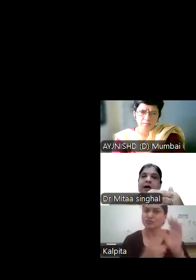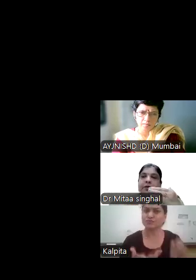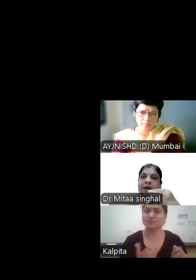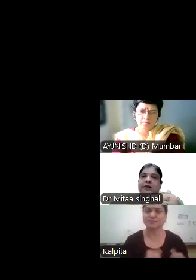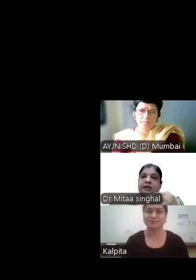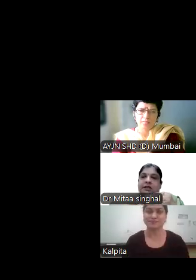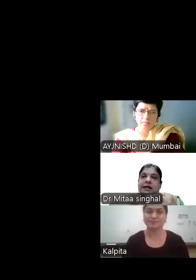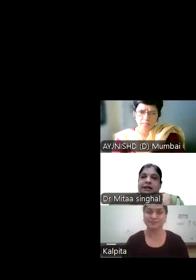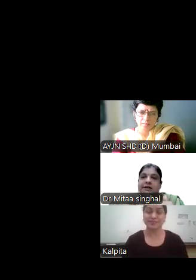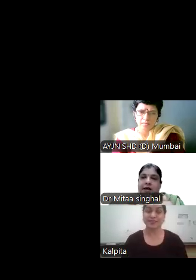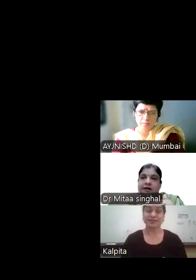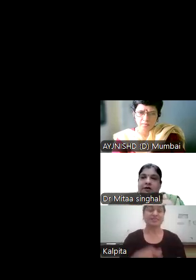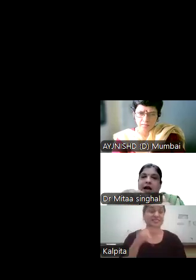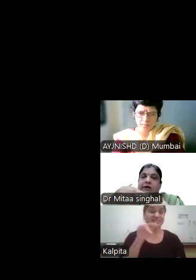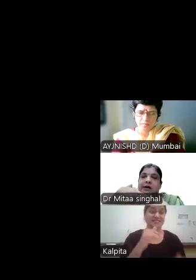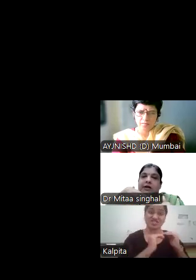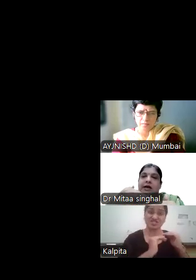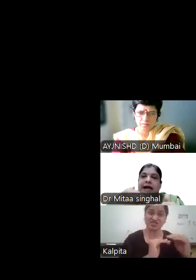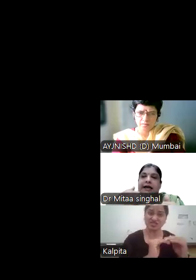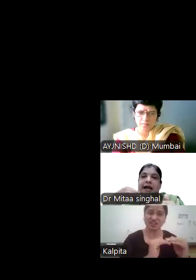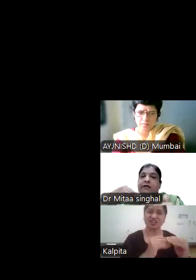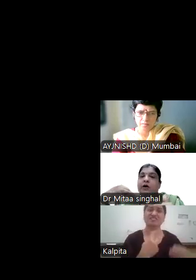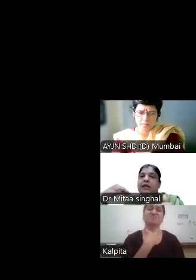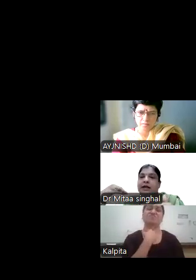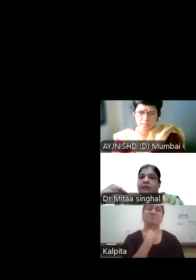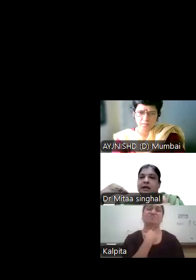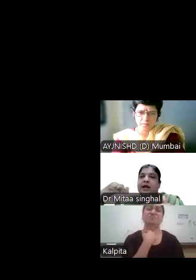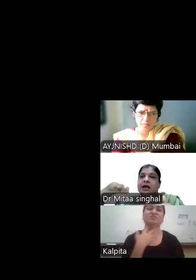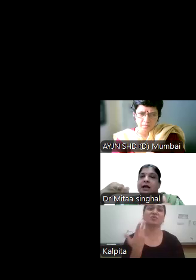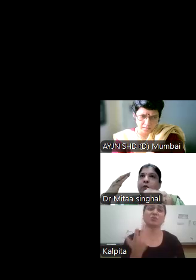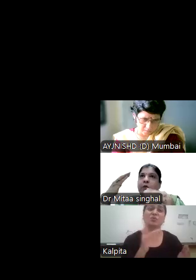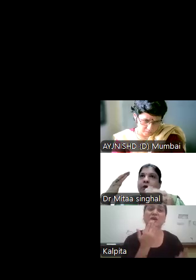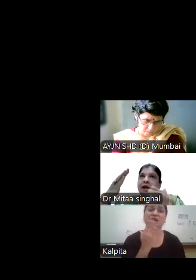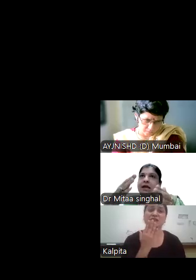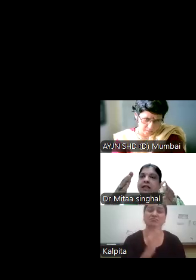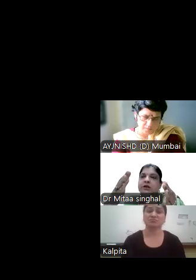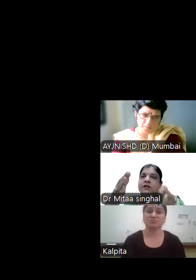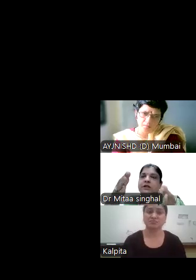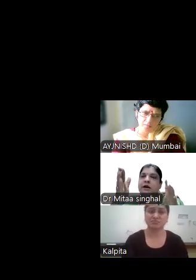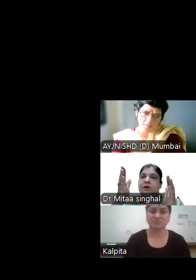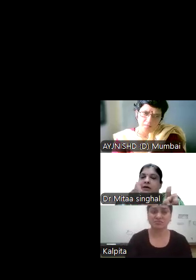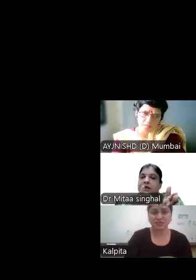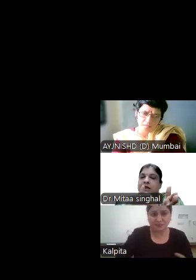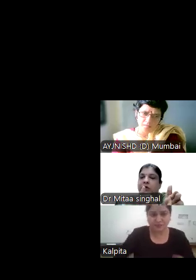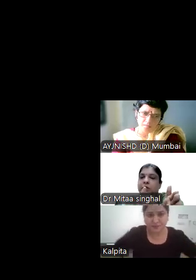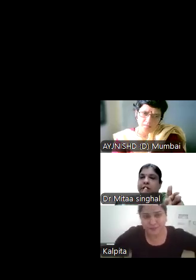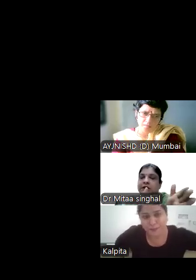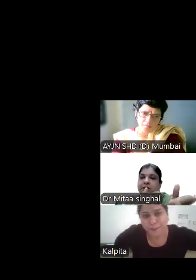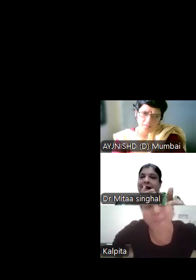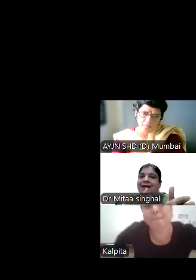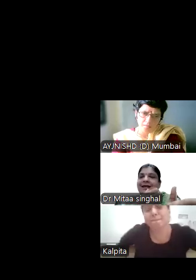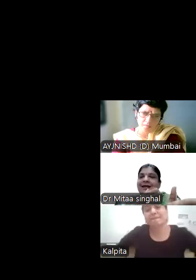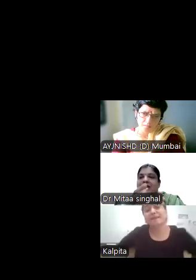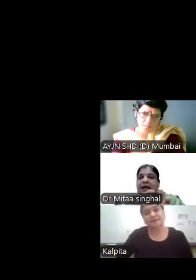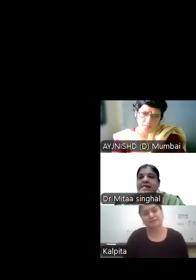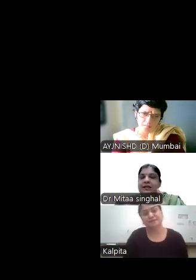delayed, where the child is stuck. So that will be a guideline for therapy, where I need to start, where we need to work so